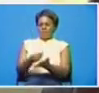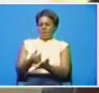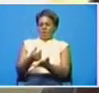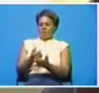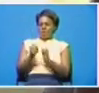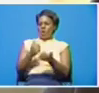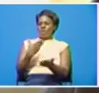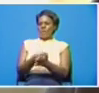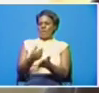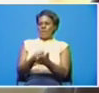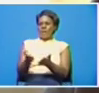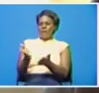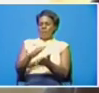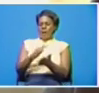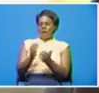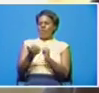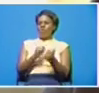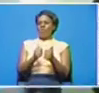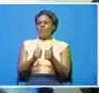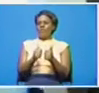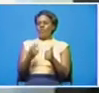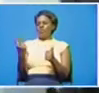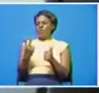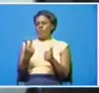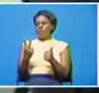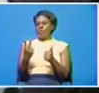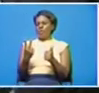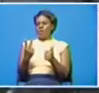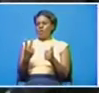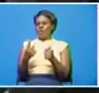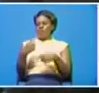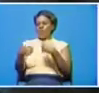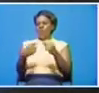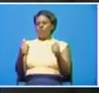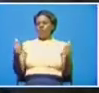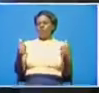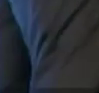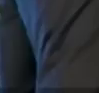revealed that the return match between All Stars and Hull City is on the cards.